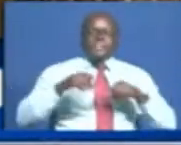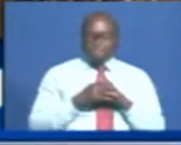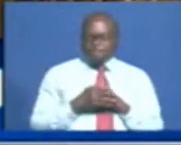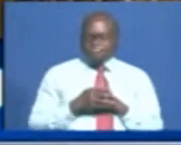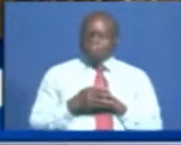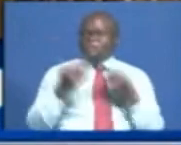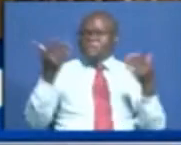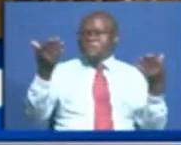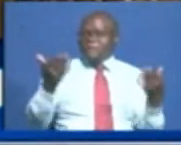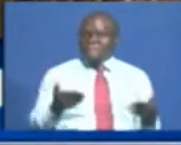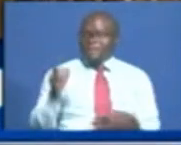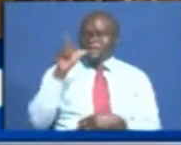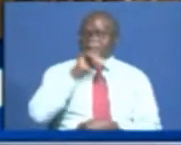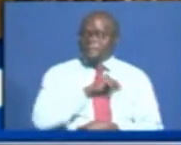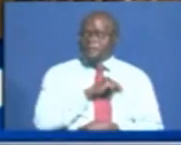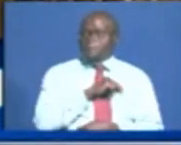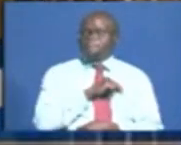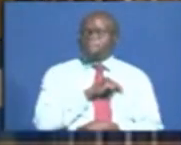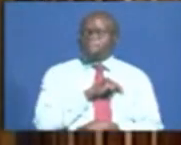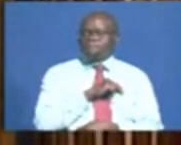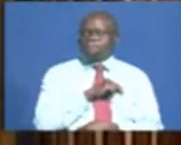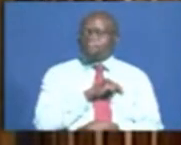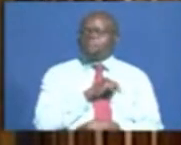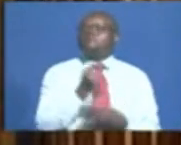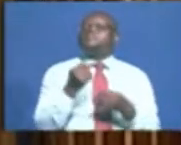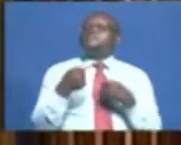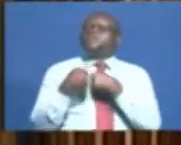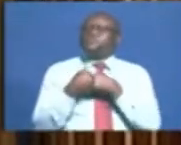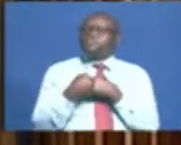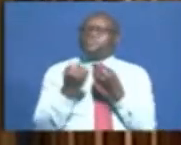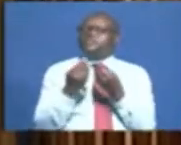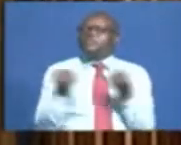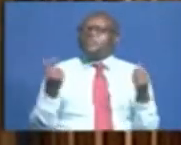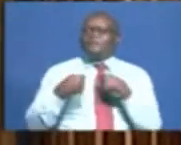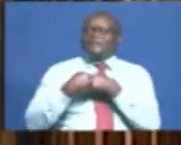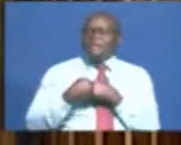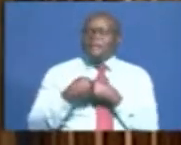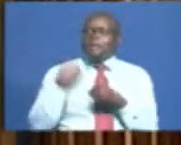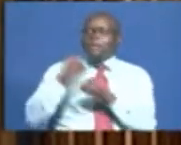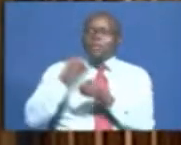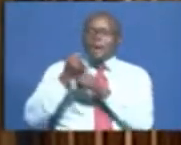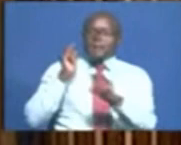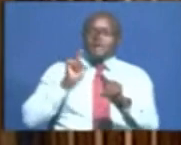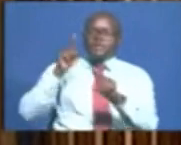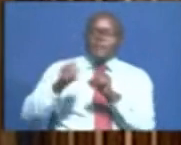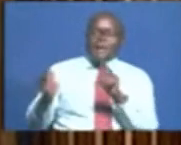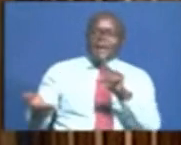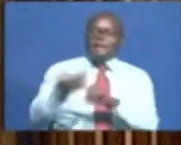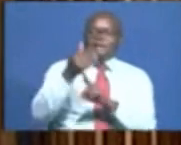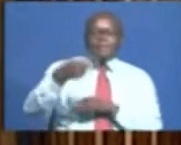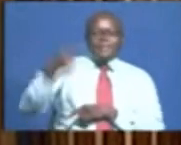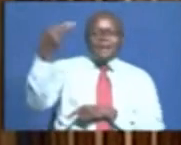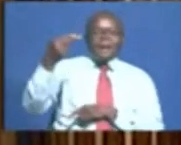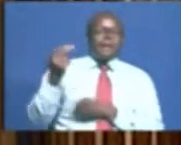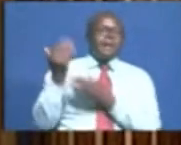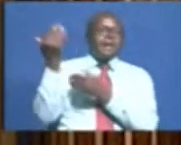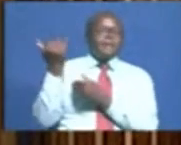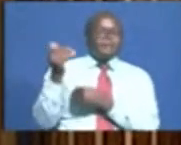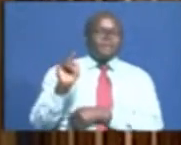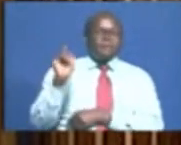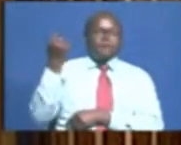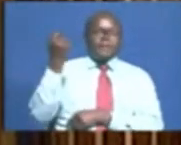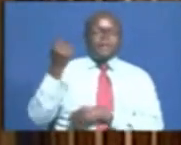invited to grapple with the challenges and work towards meeting the high expectations of the Kenyan people.